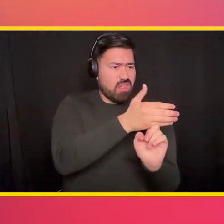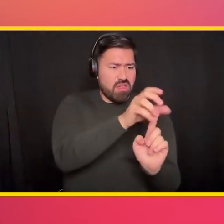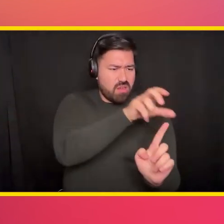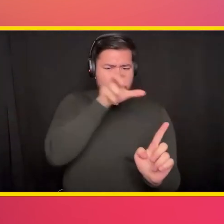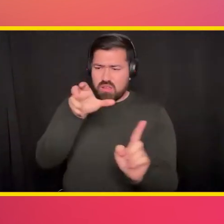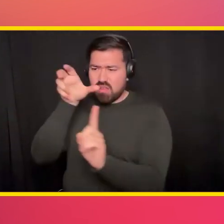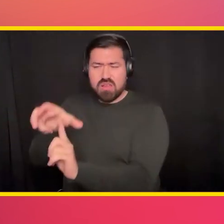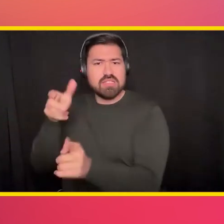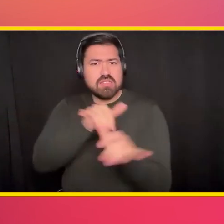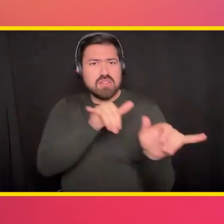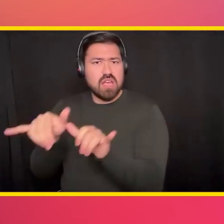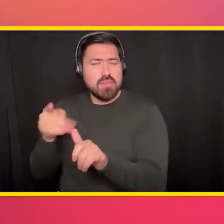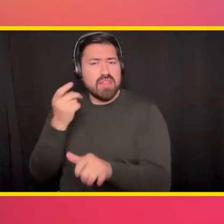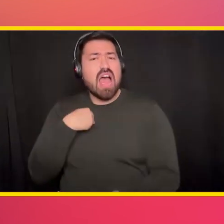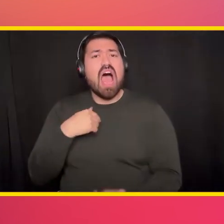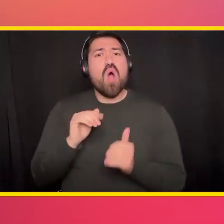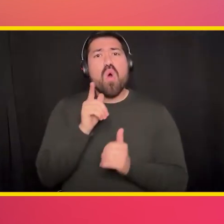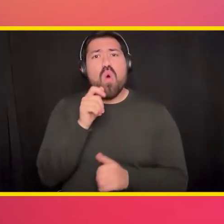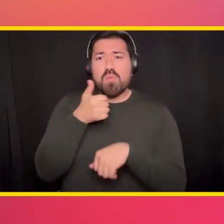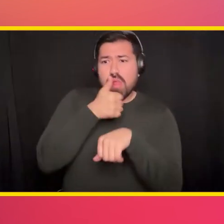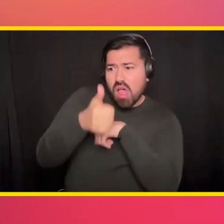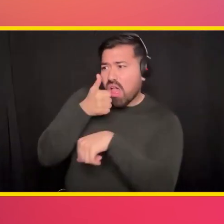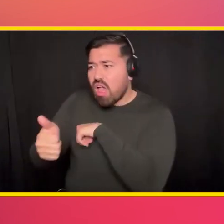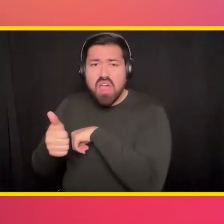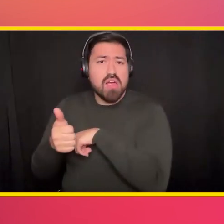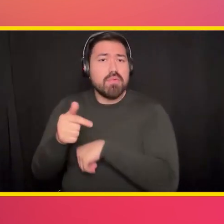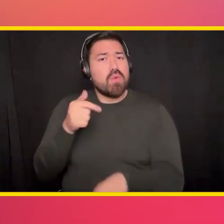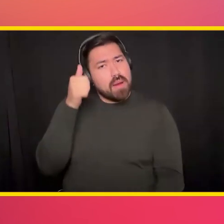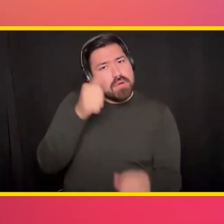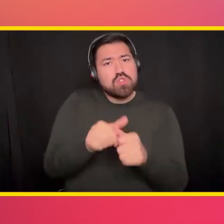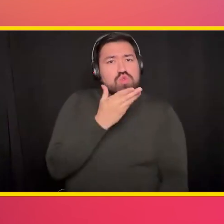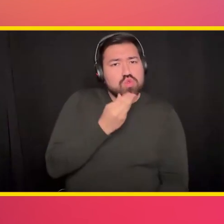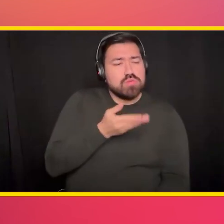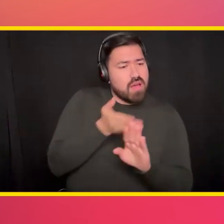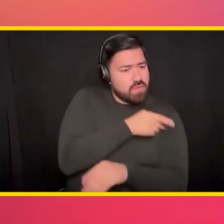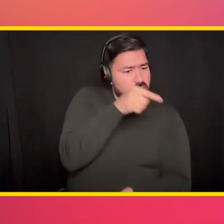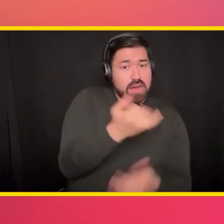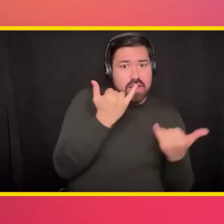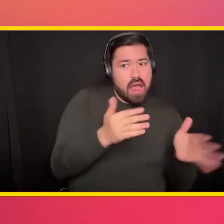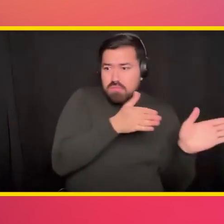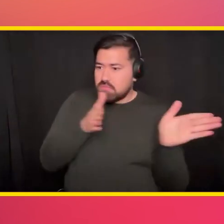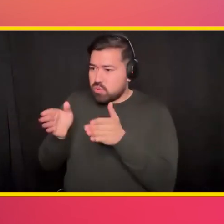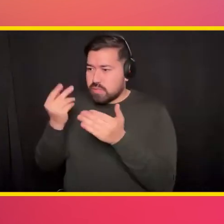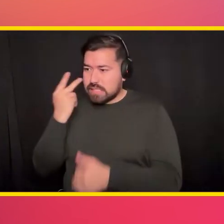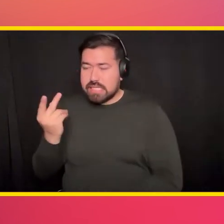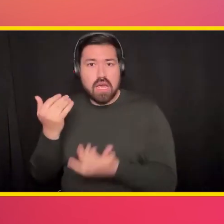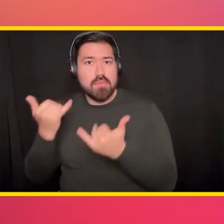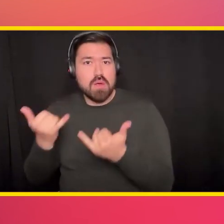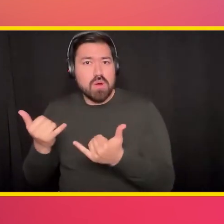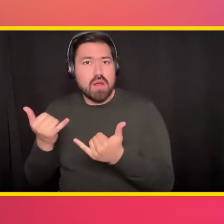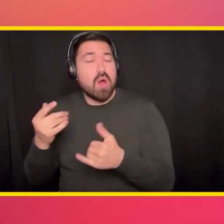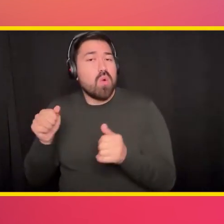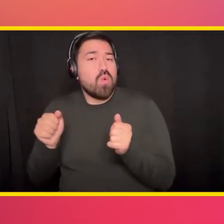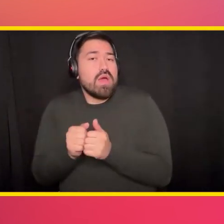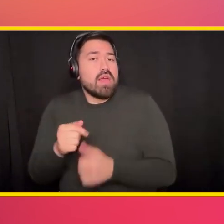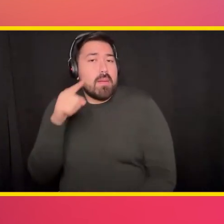the victim blaming. In Germany, it was the Jews. Now we're seeing it with blacks